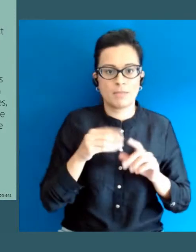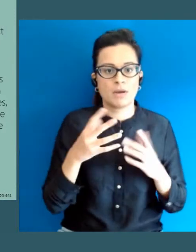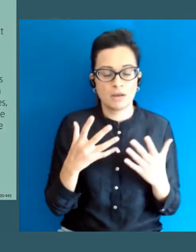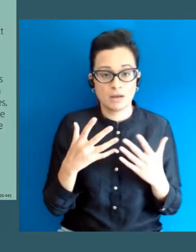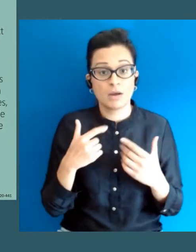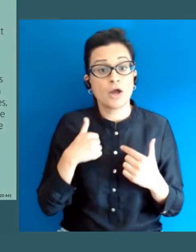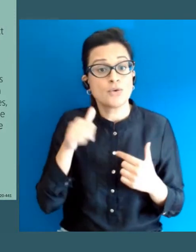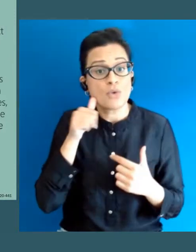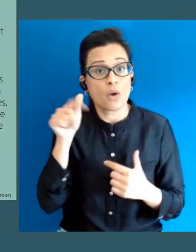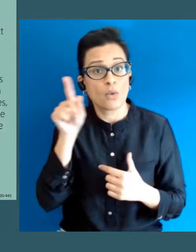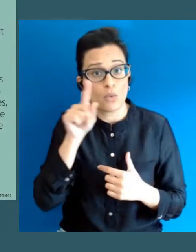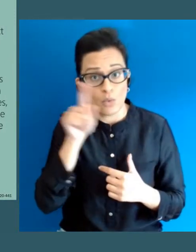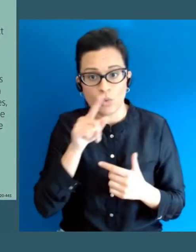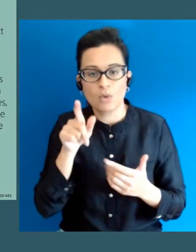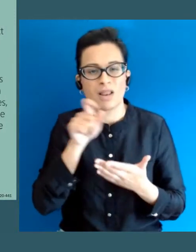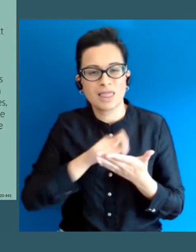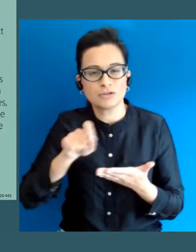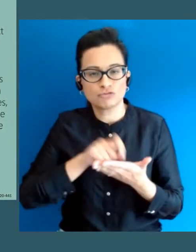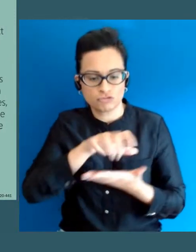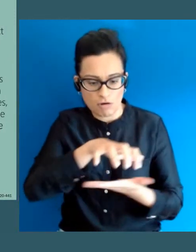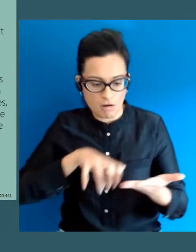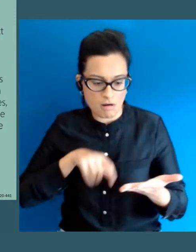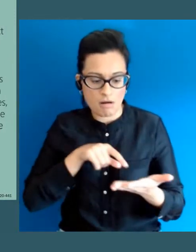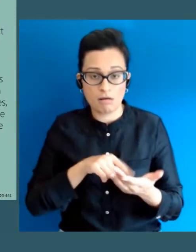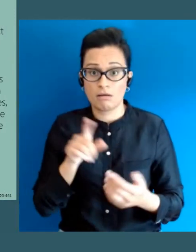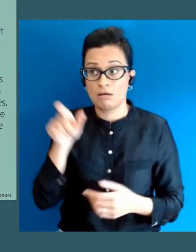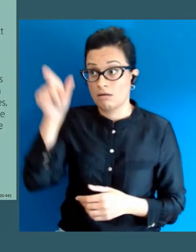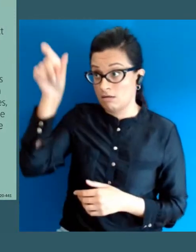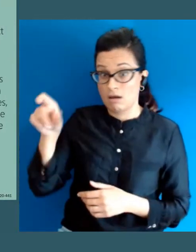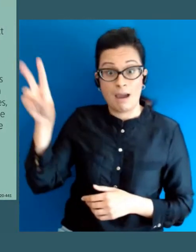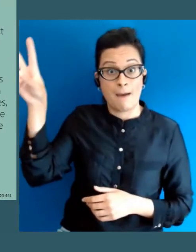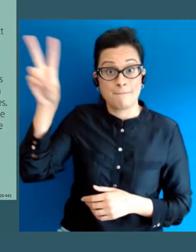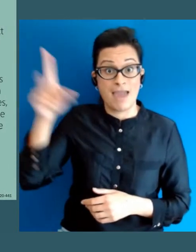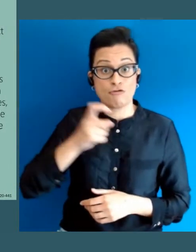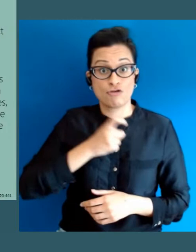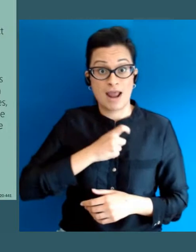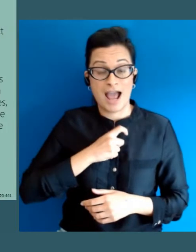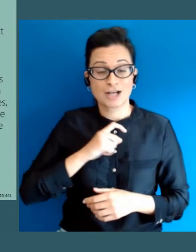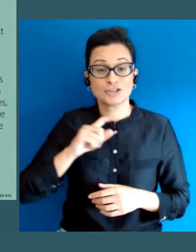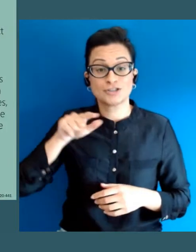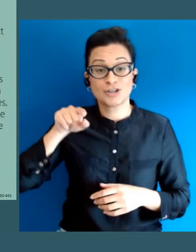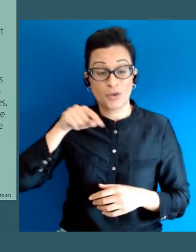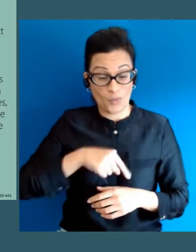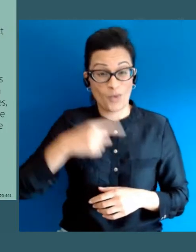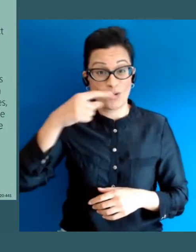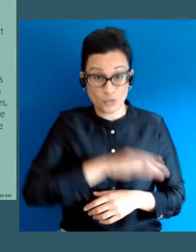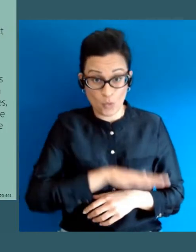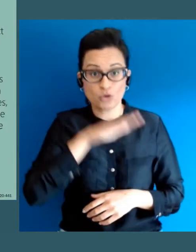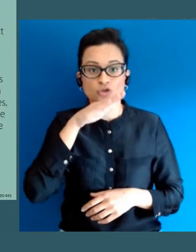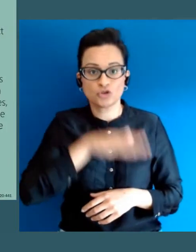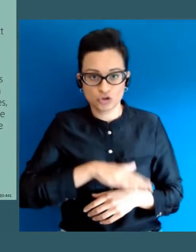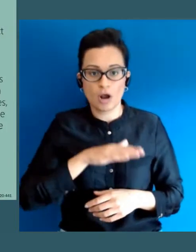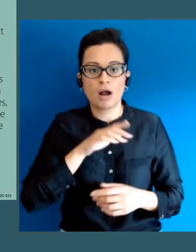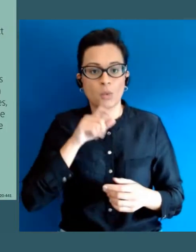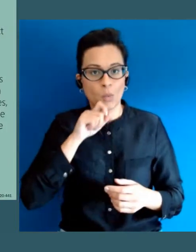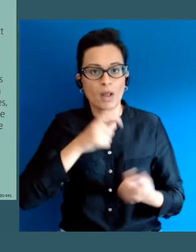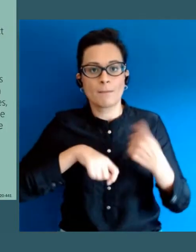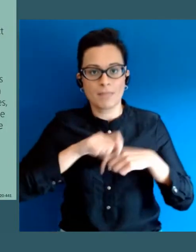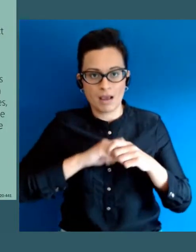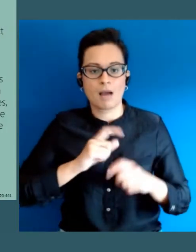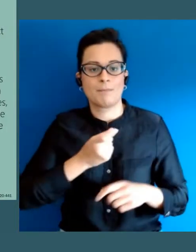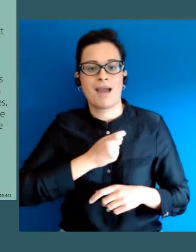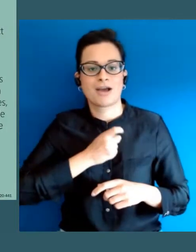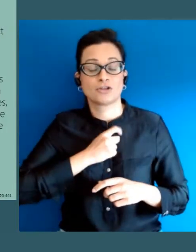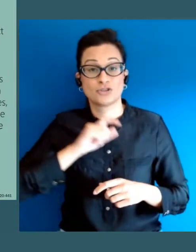the literature that if you are an anxious parent, your child is 7 times more likely to meet an anxiety disorder of their own. So the